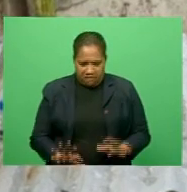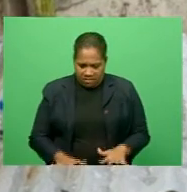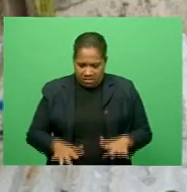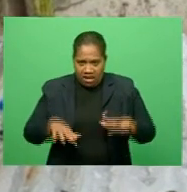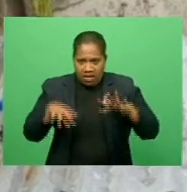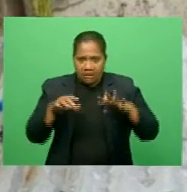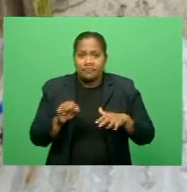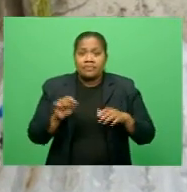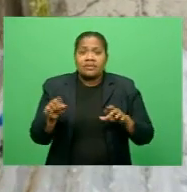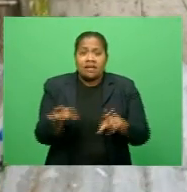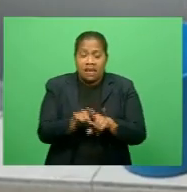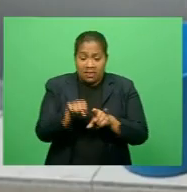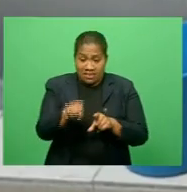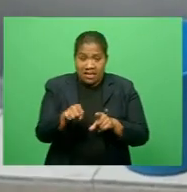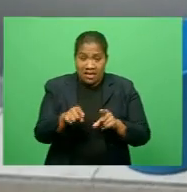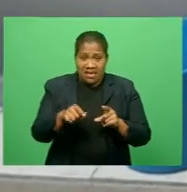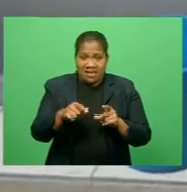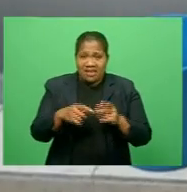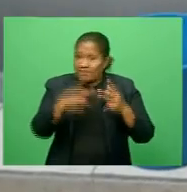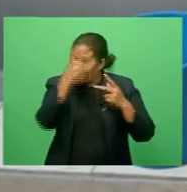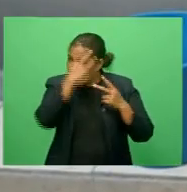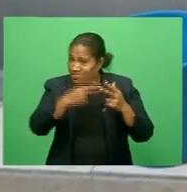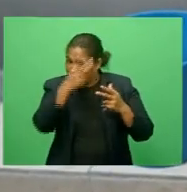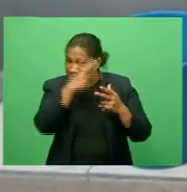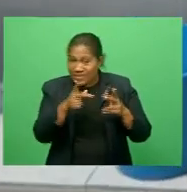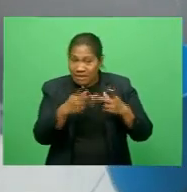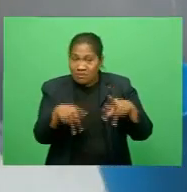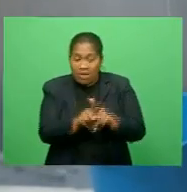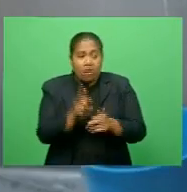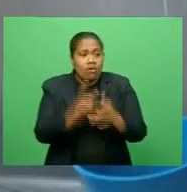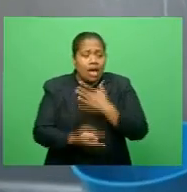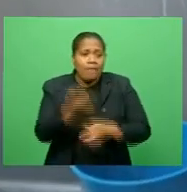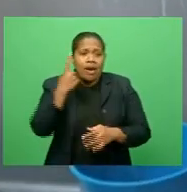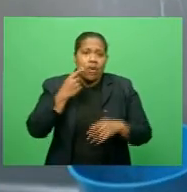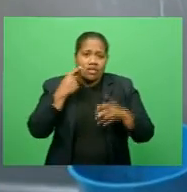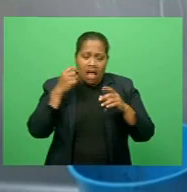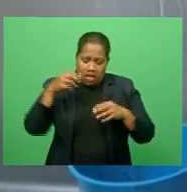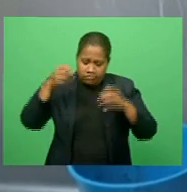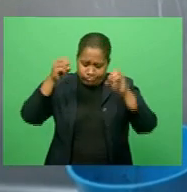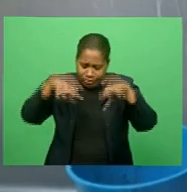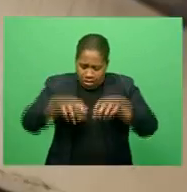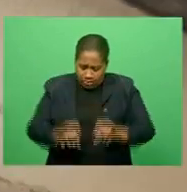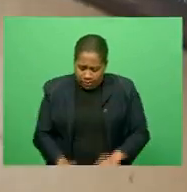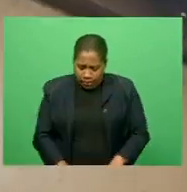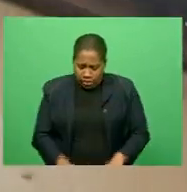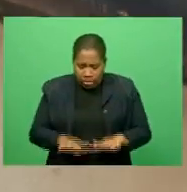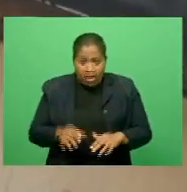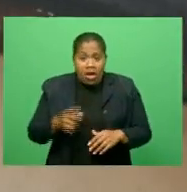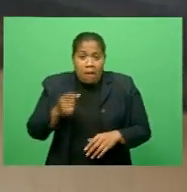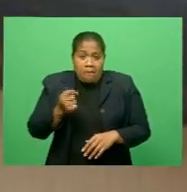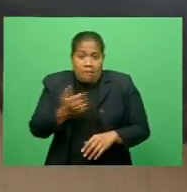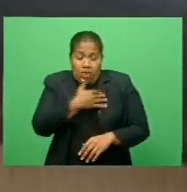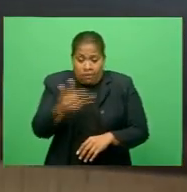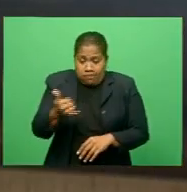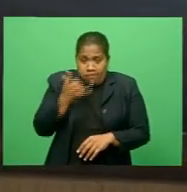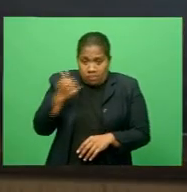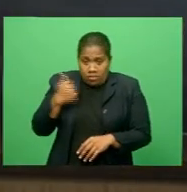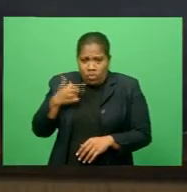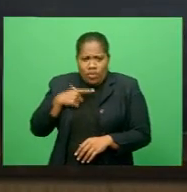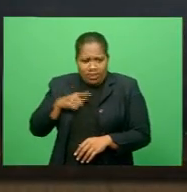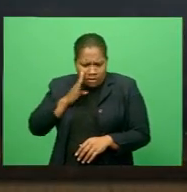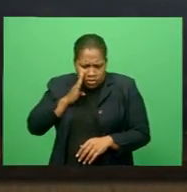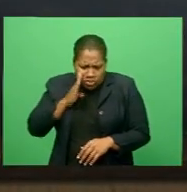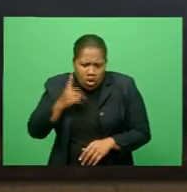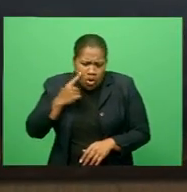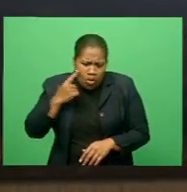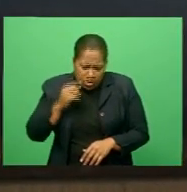salon was underwater. And I was called early in the morning to come and open up the salon because they saw the water coming up from the salon. And so we had